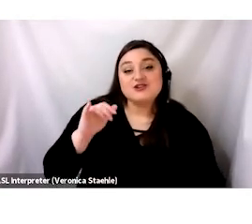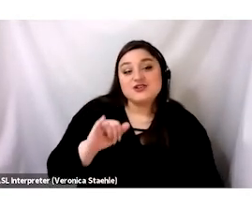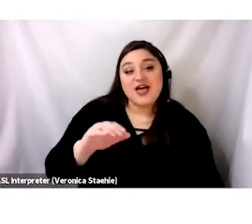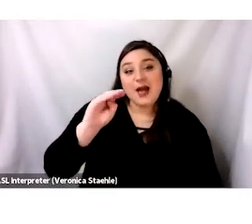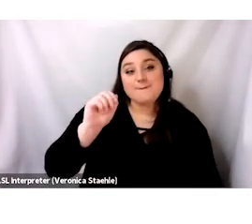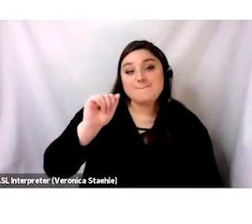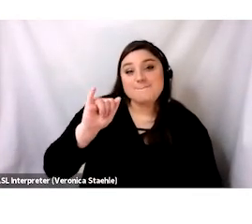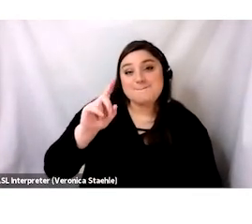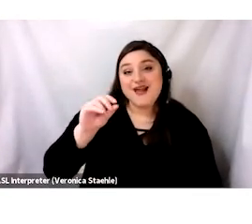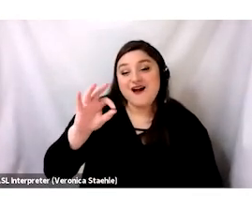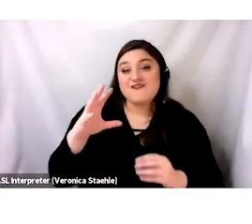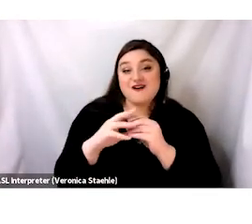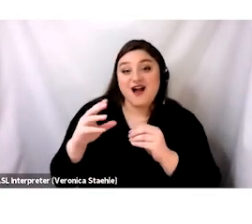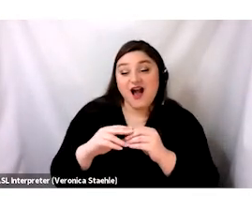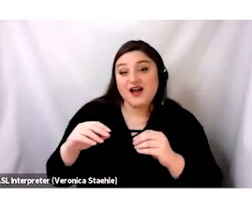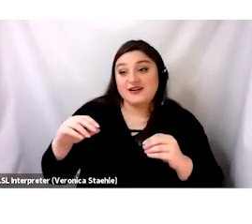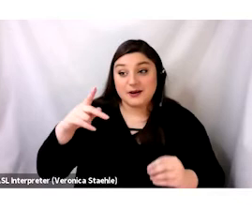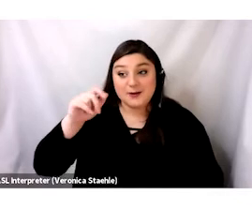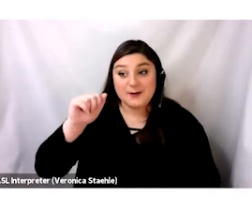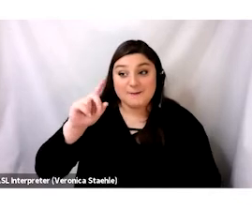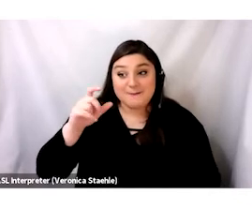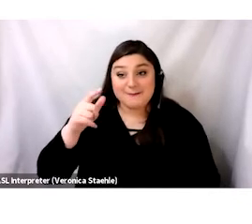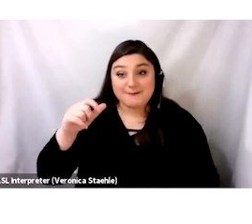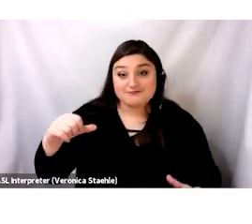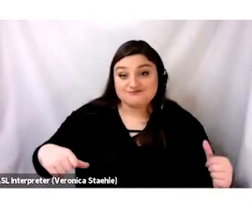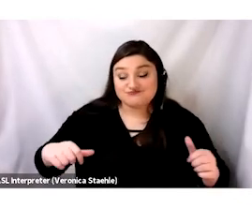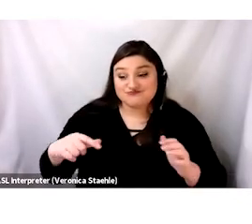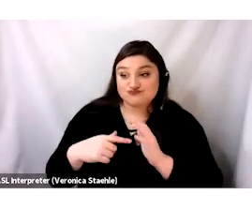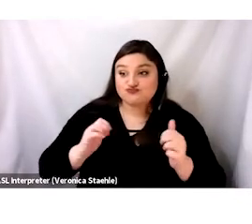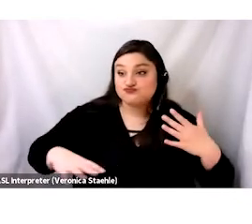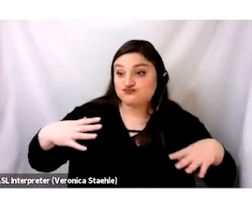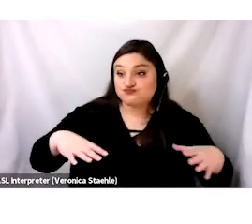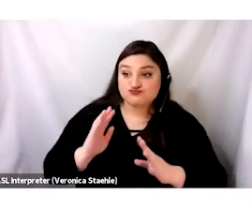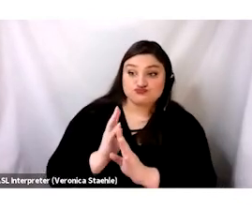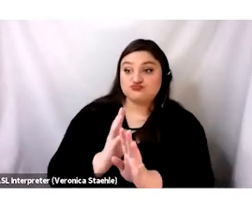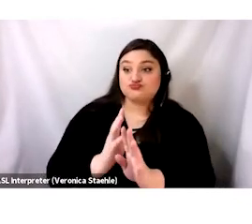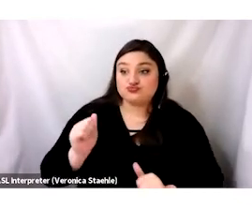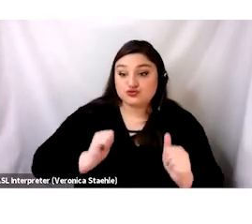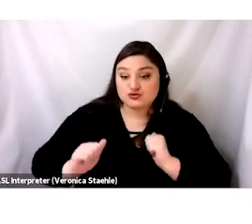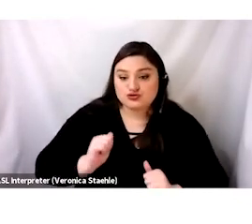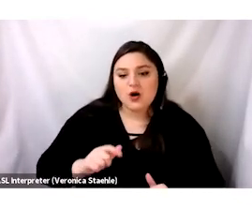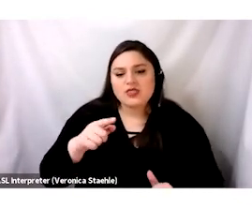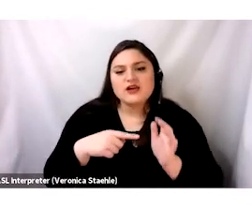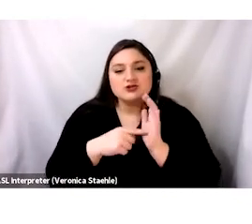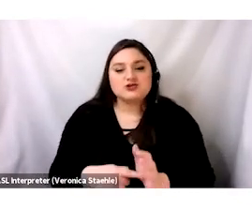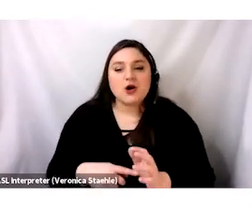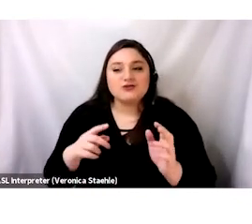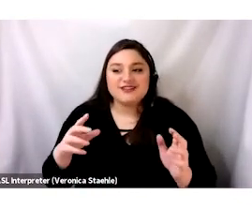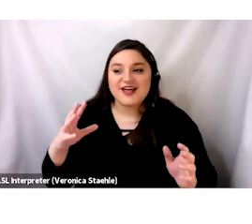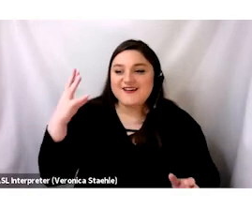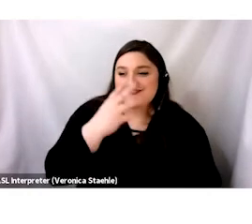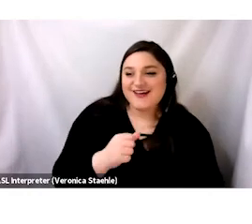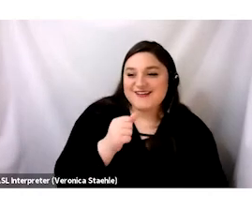the advertisements that I showed, you can see that there are issues of beauty, femininity, cultural values,